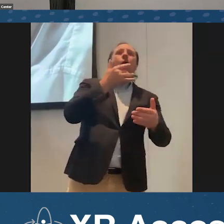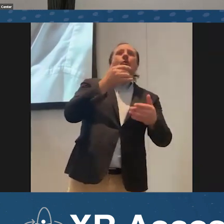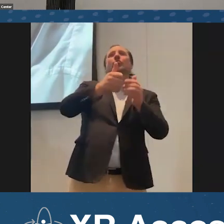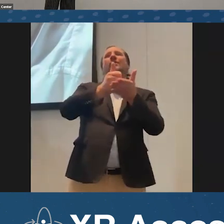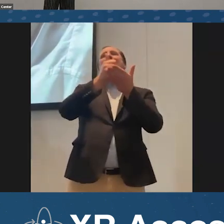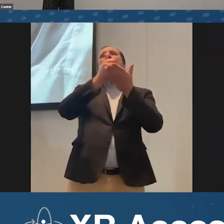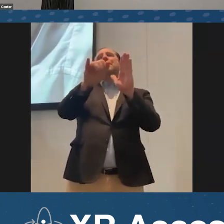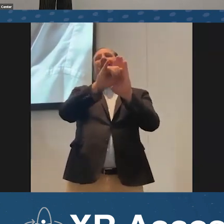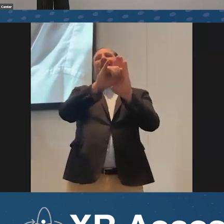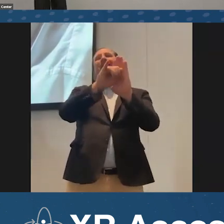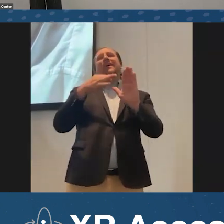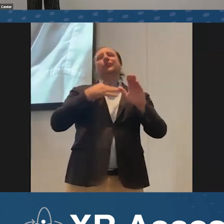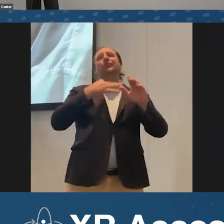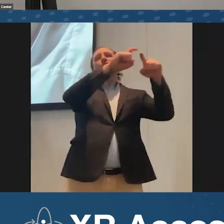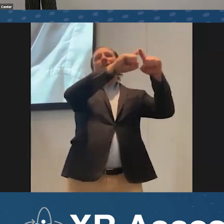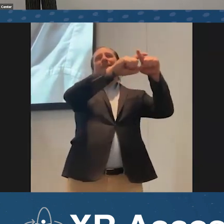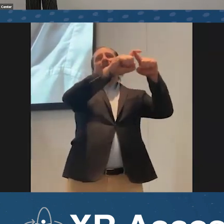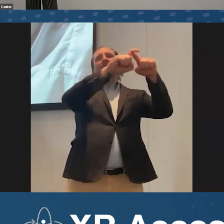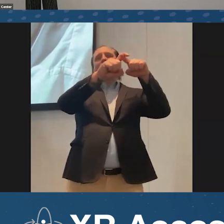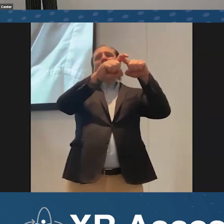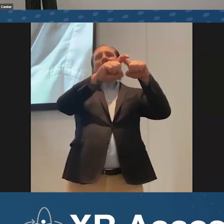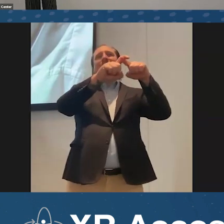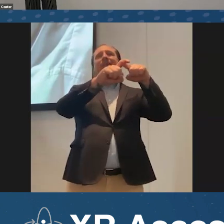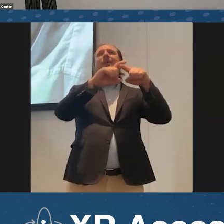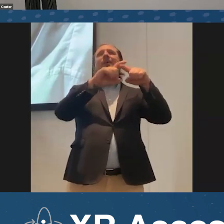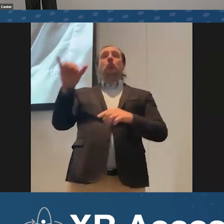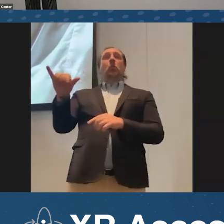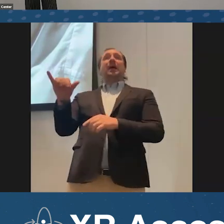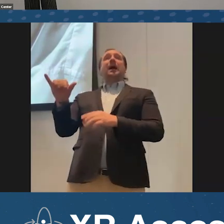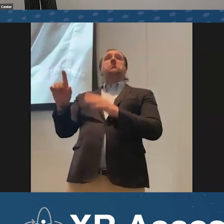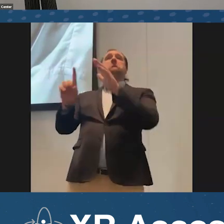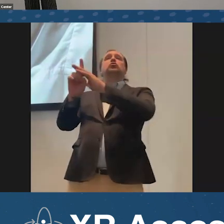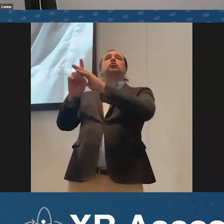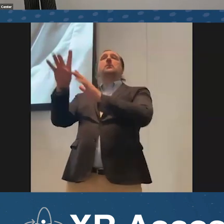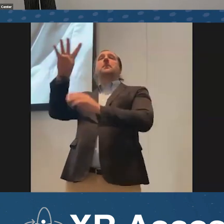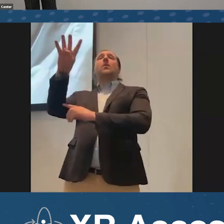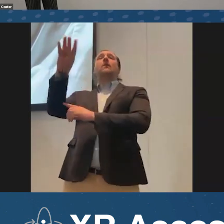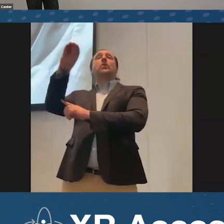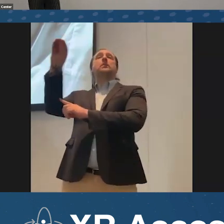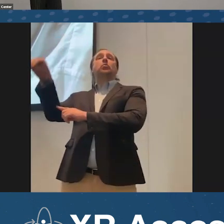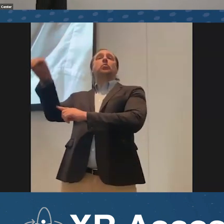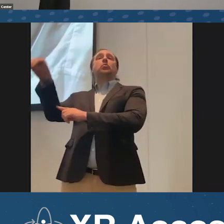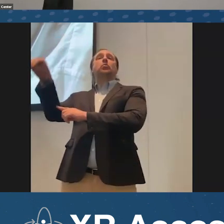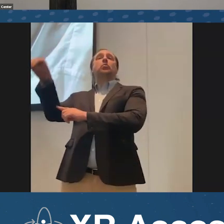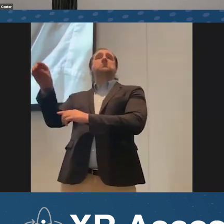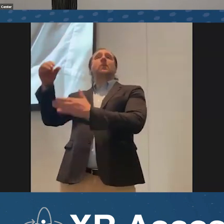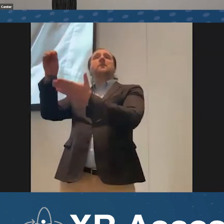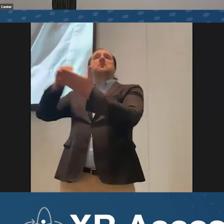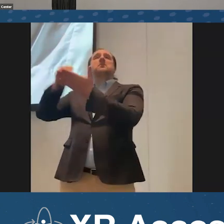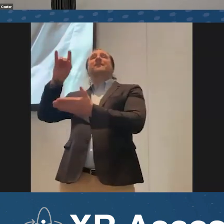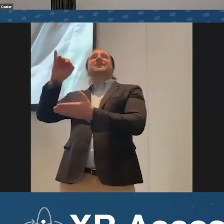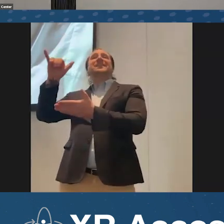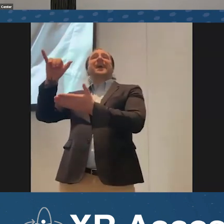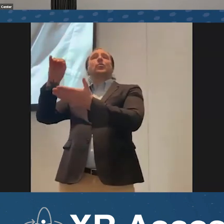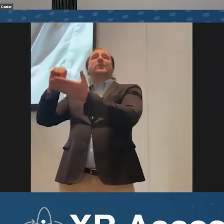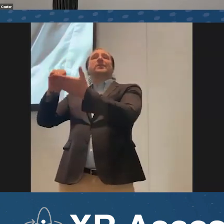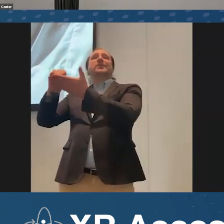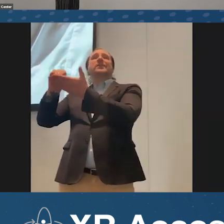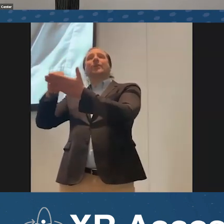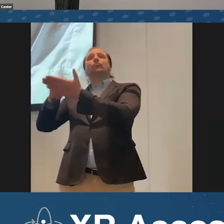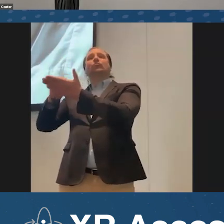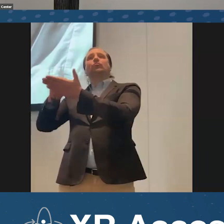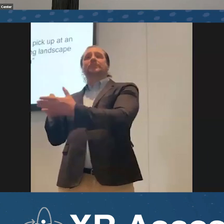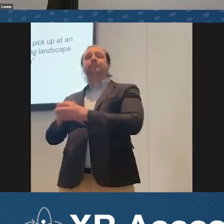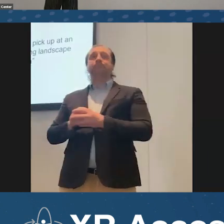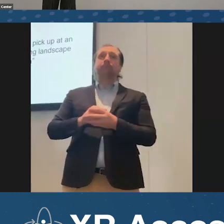was holding on to. This use case occurred in about 40% of our diary entry data set. Now,